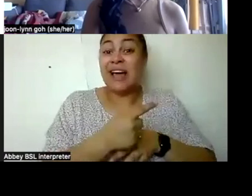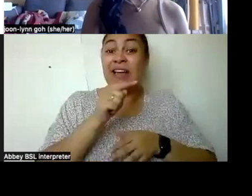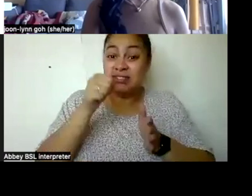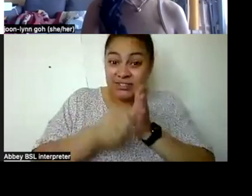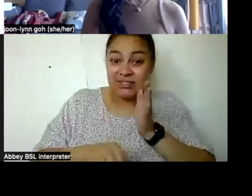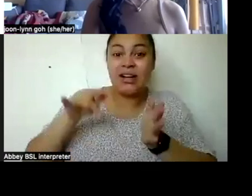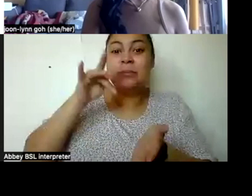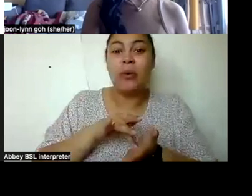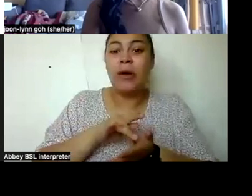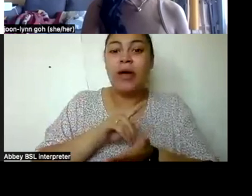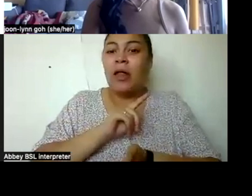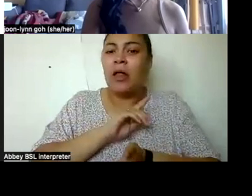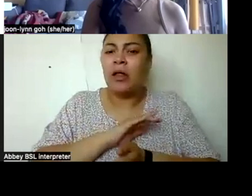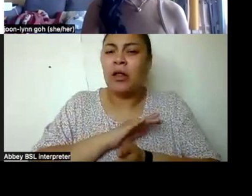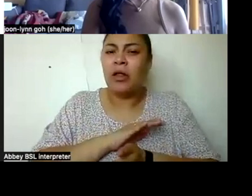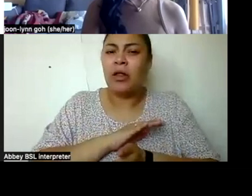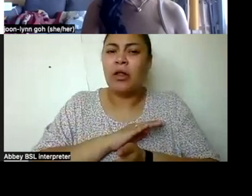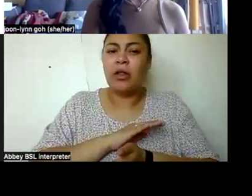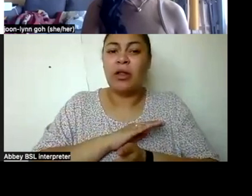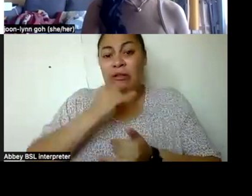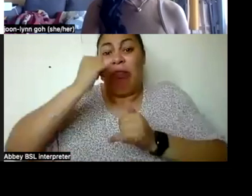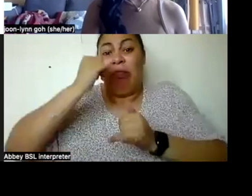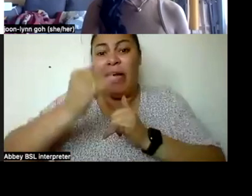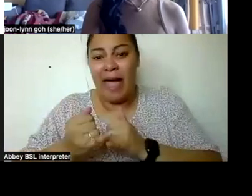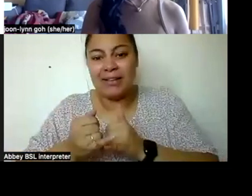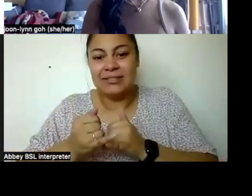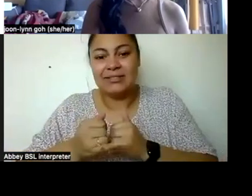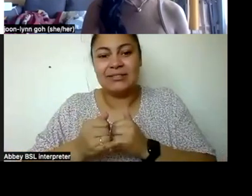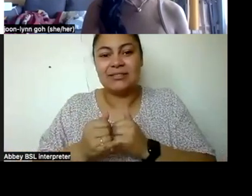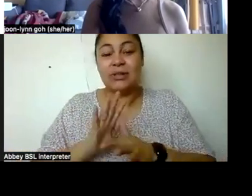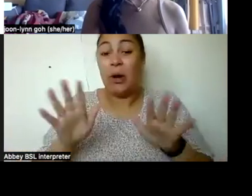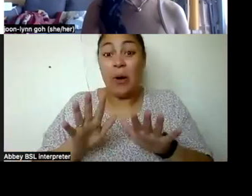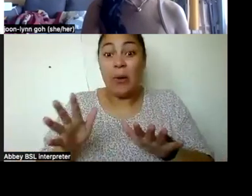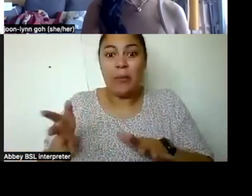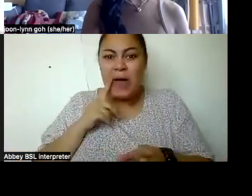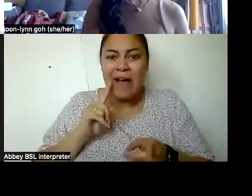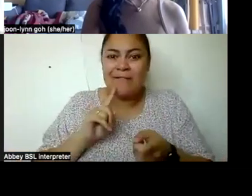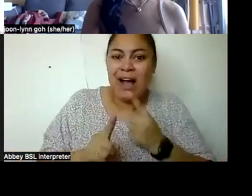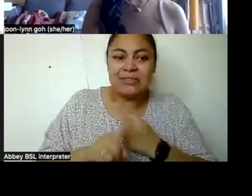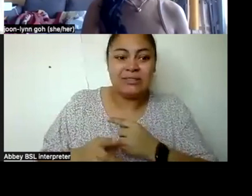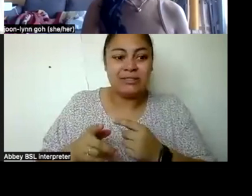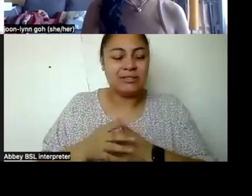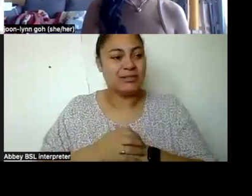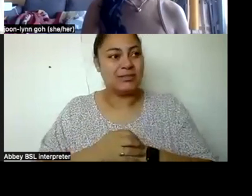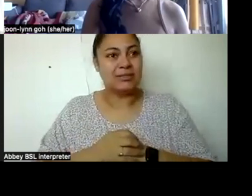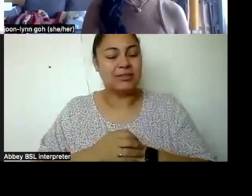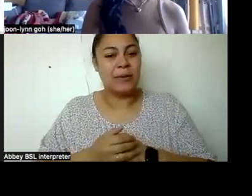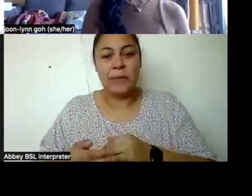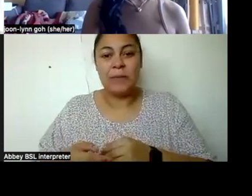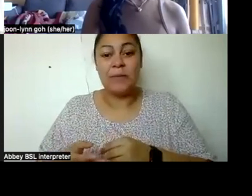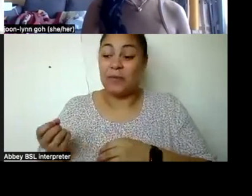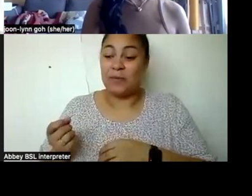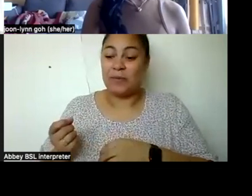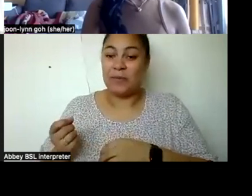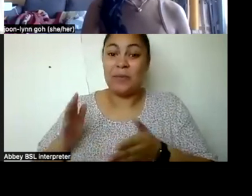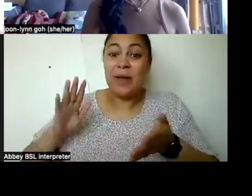point rather than the end. We have all the answers. No, we don't. We've thrown our things on the picnic of joy,